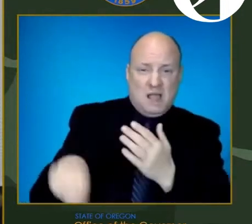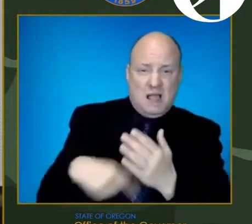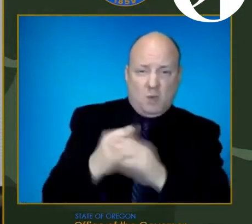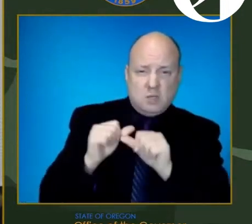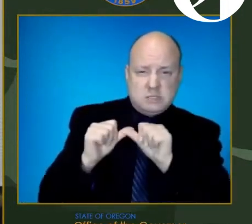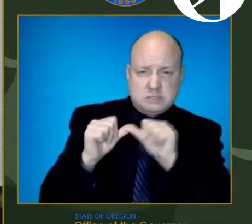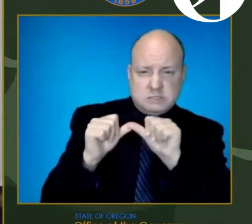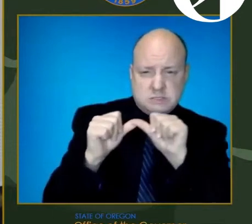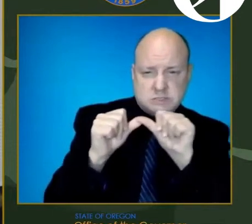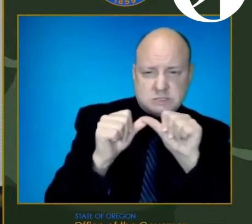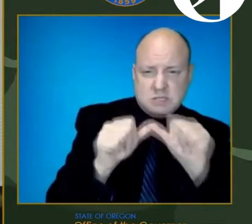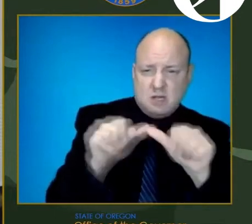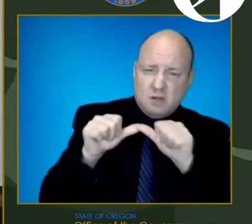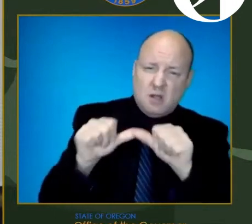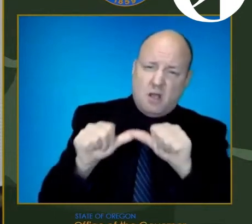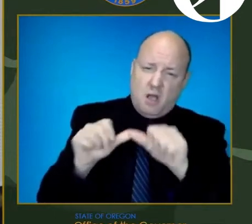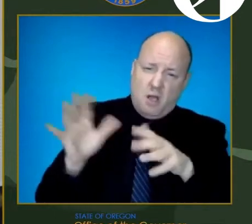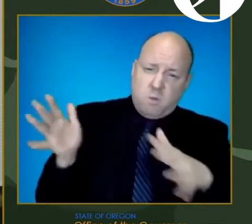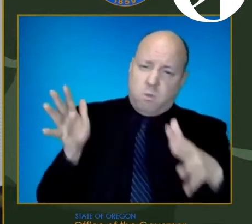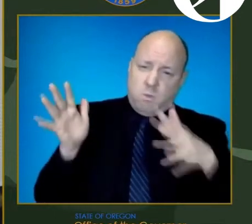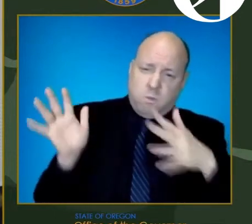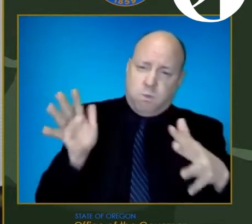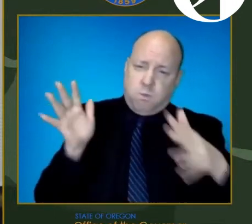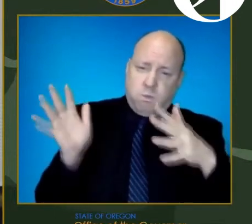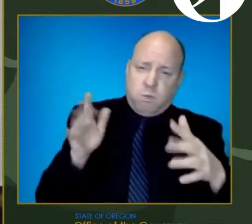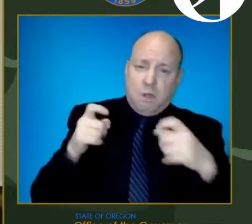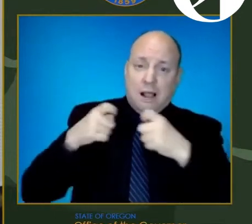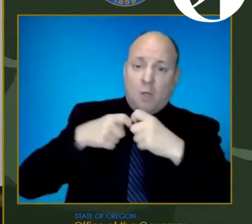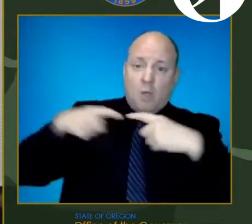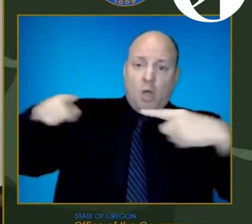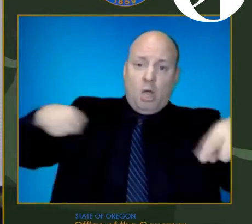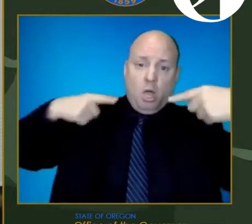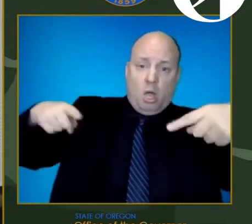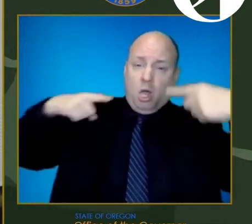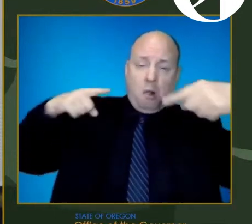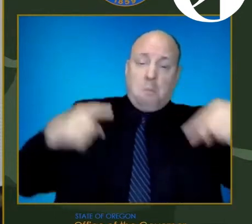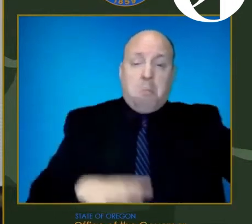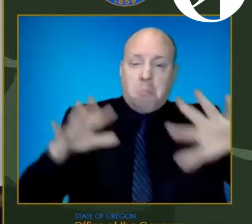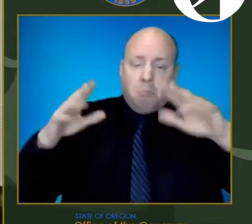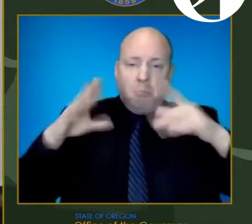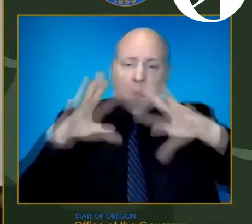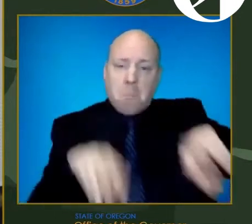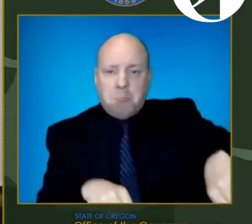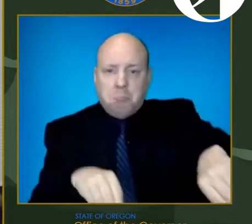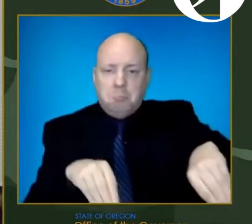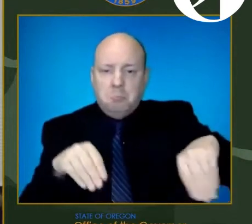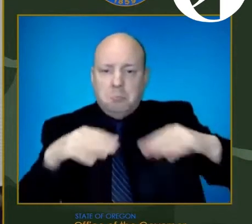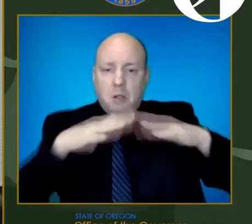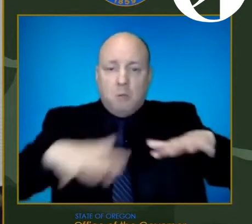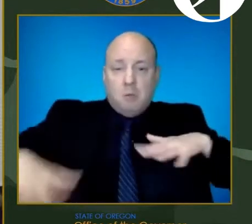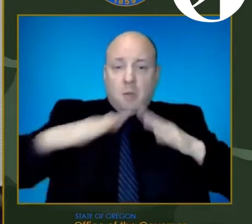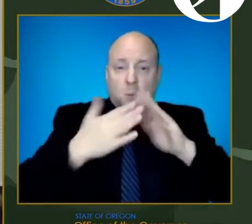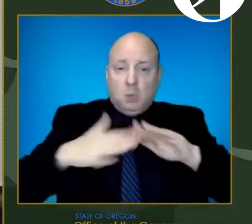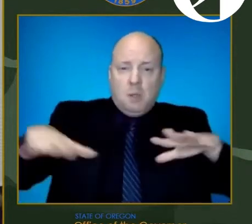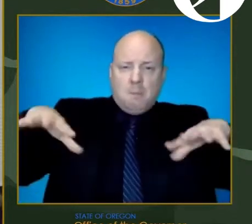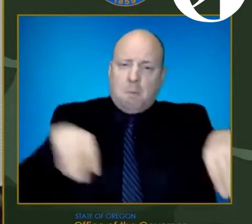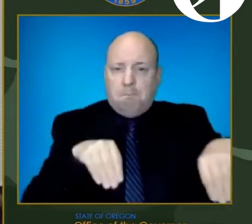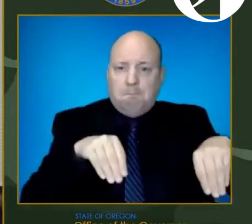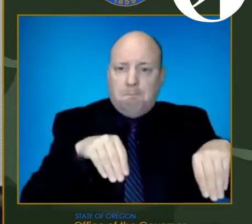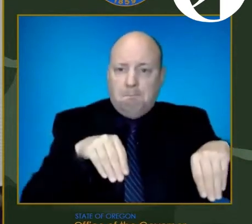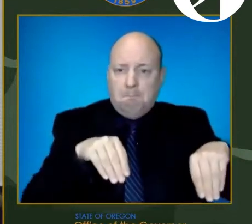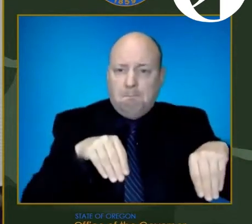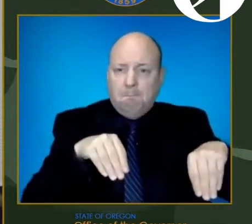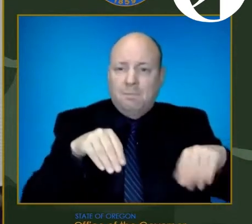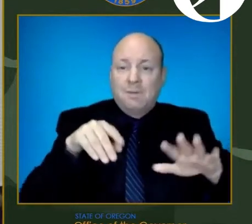starting, and the electricity had gone out in the Mackenzie Valley because of lines that